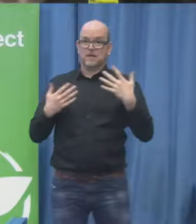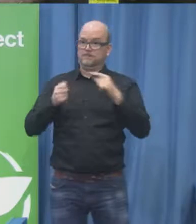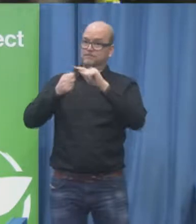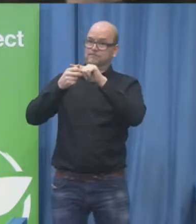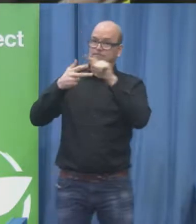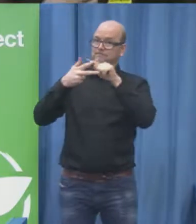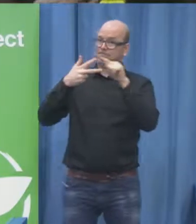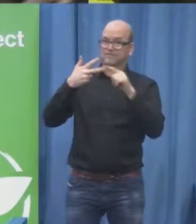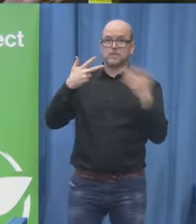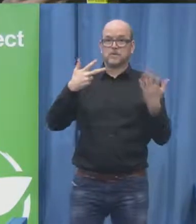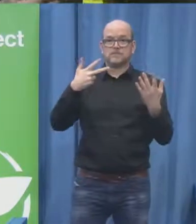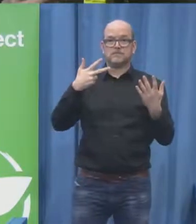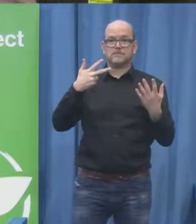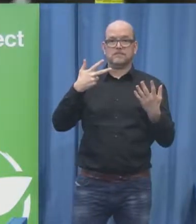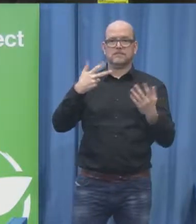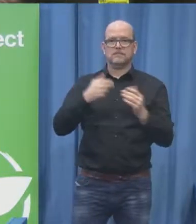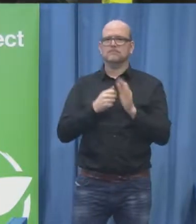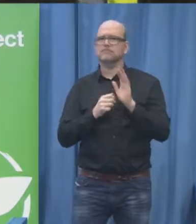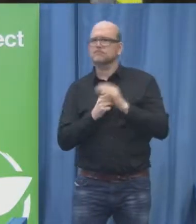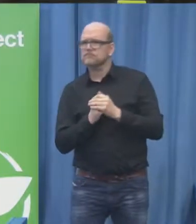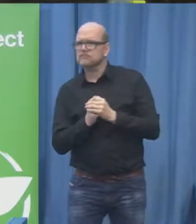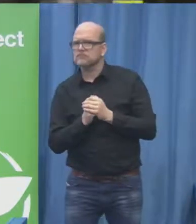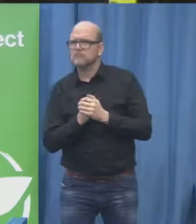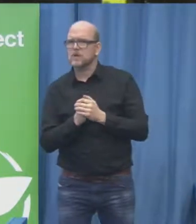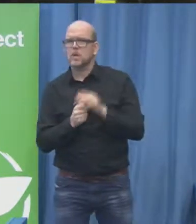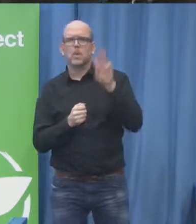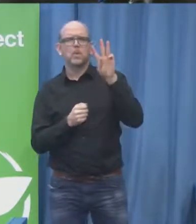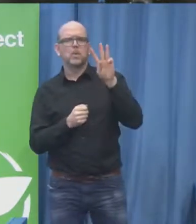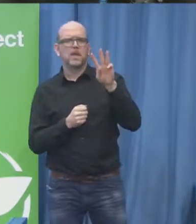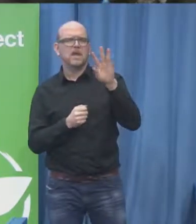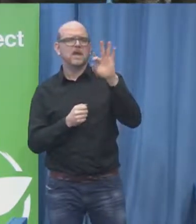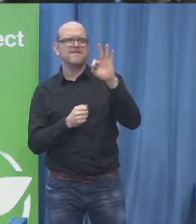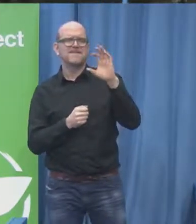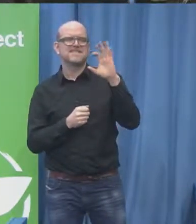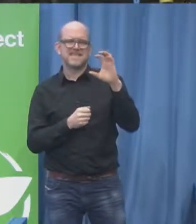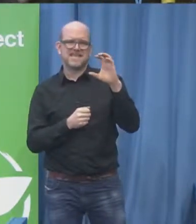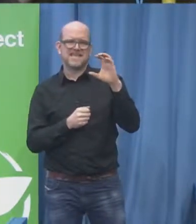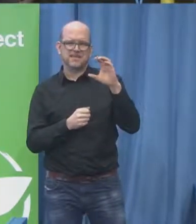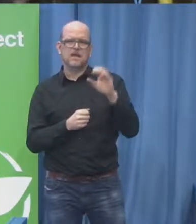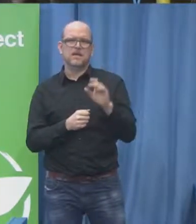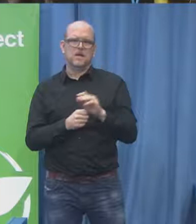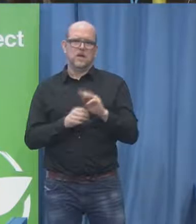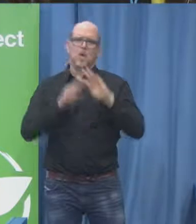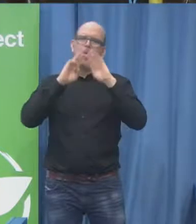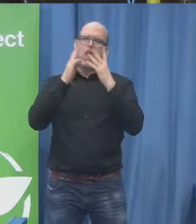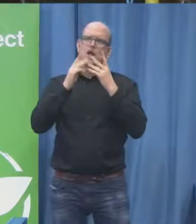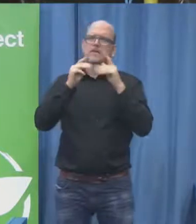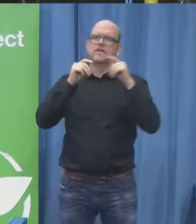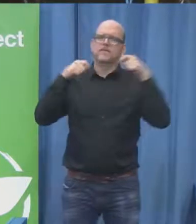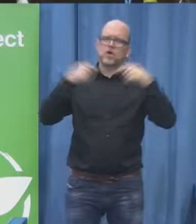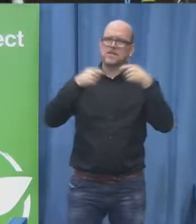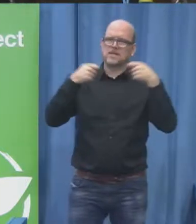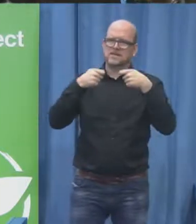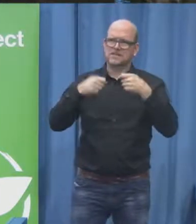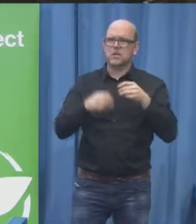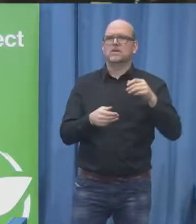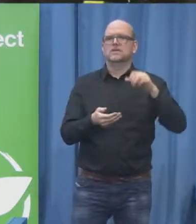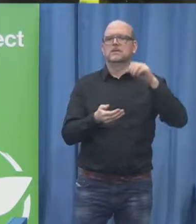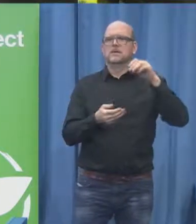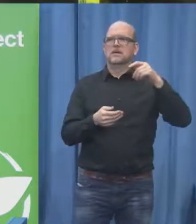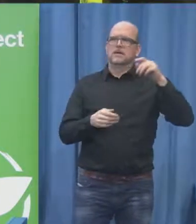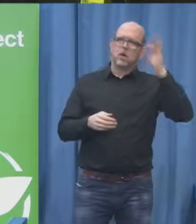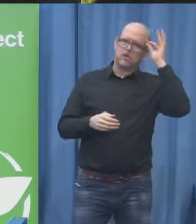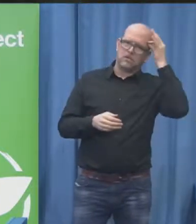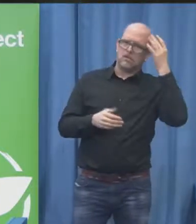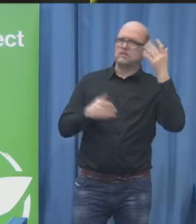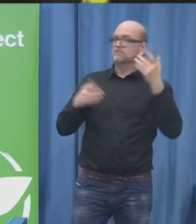Foundation to just do a sort of thank you to each other. We're going to have a very short panel discussion chaired by Ingrid and Jessica, and then